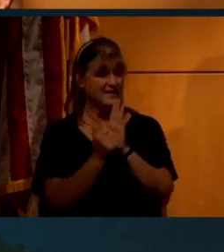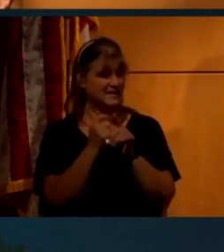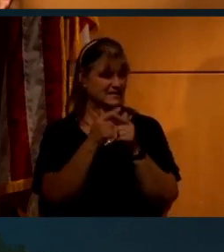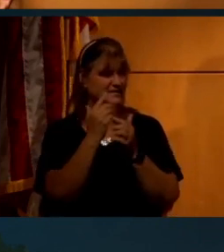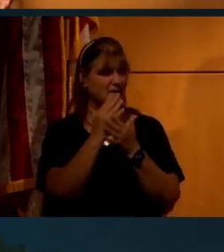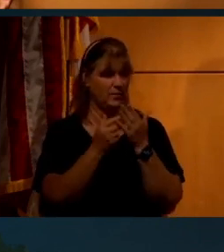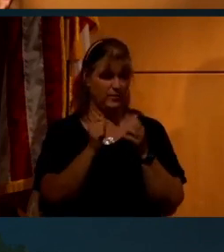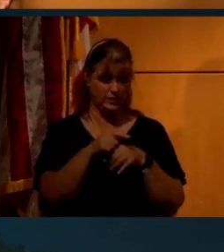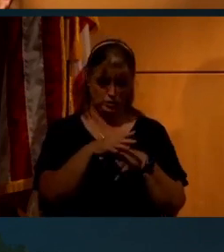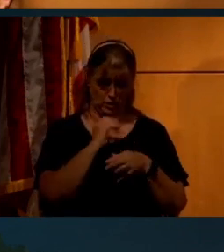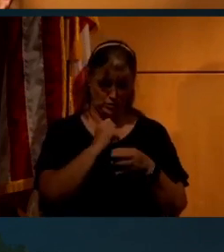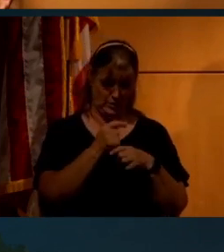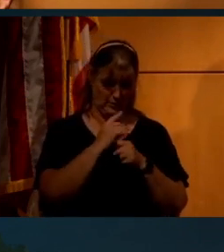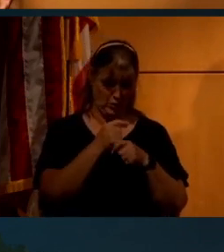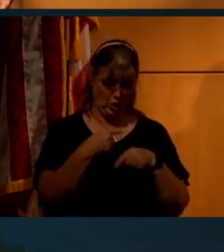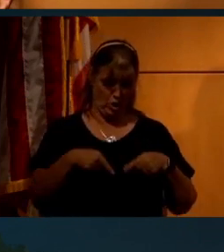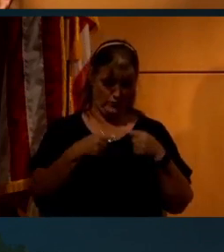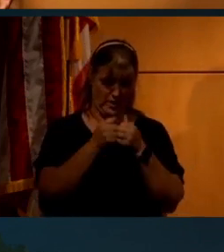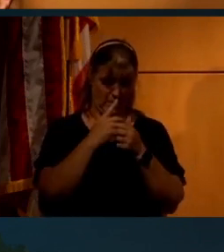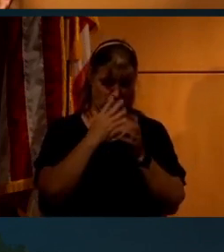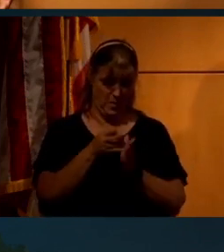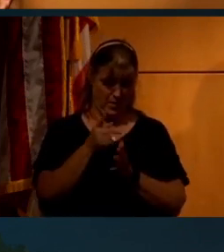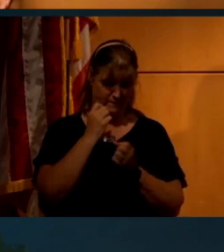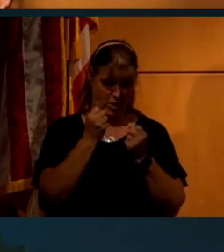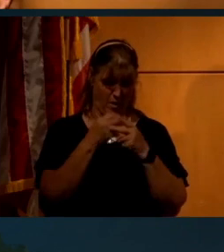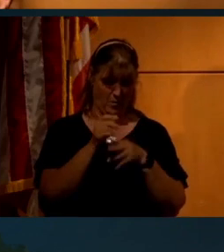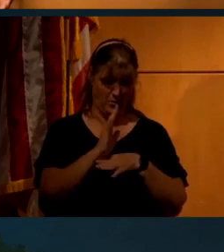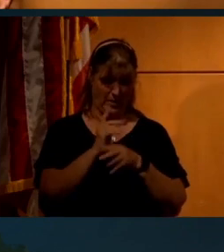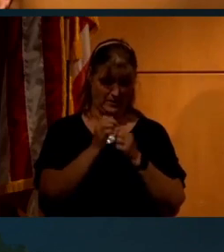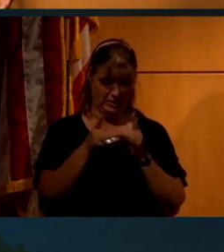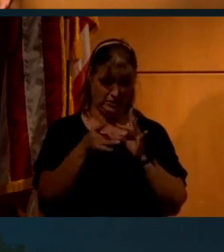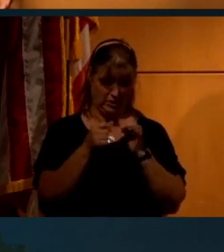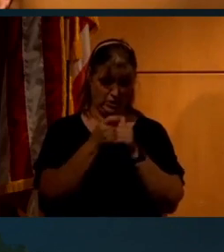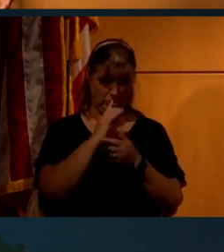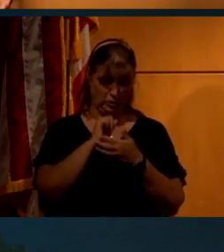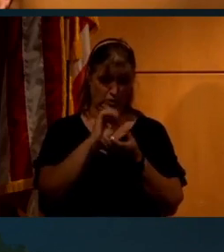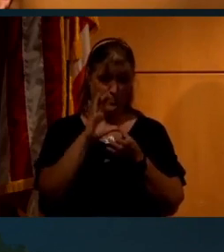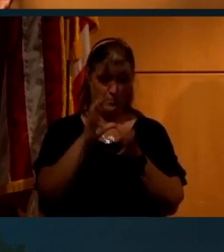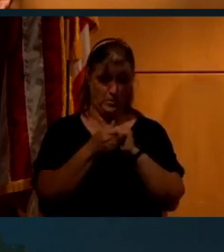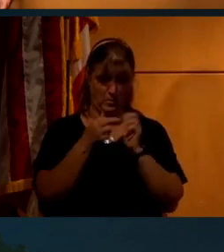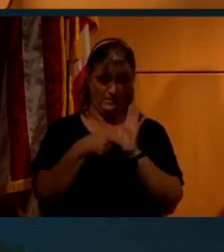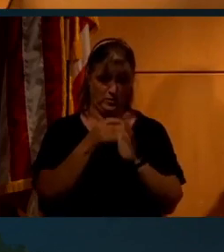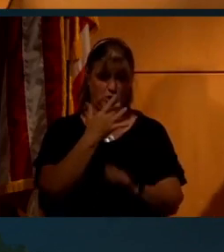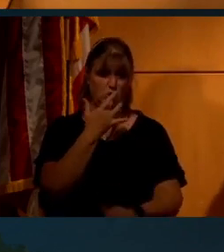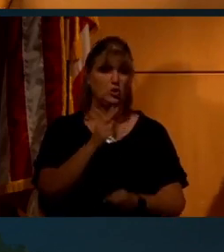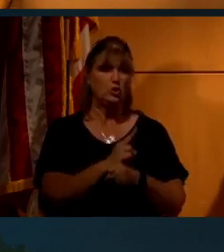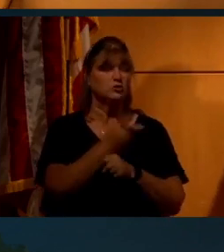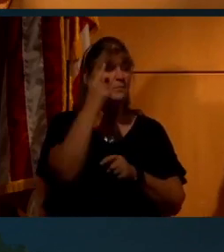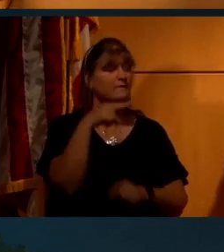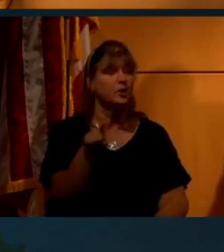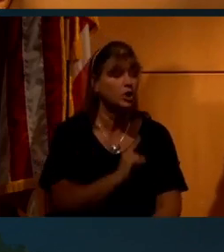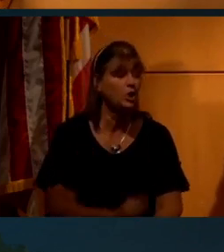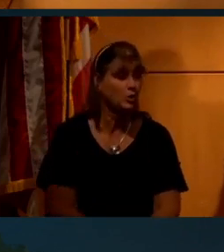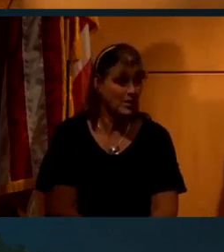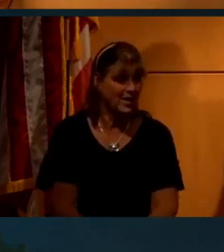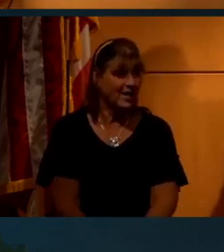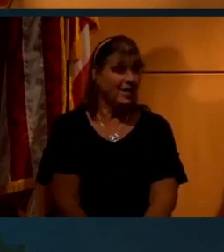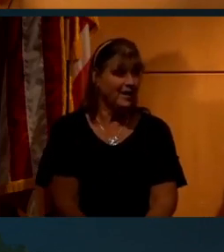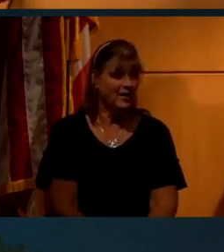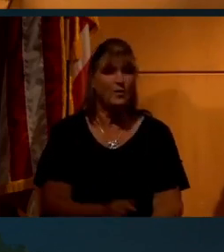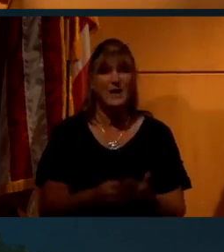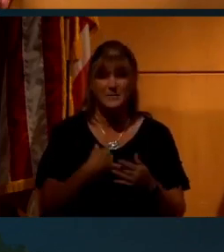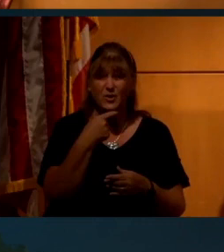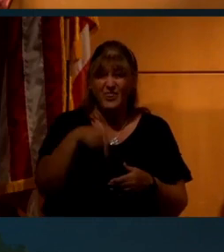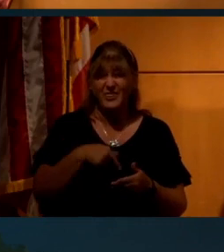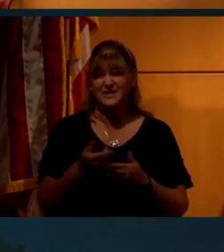are included under the Fair Use Exemption of the U.S. Copyright Law and are prepared according to multimedia use fair use guidelines and are restricted from further use. So as far as you know, what I'm doing up here is